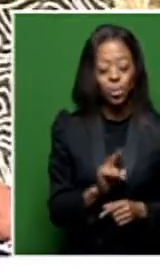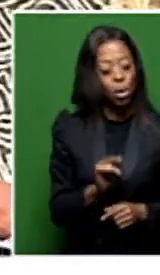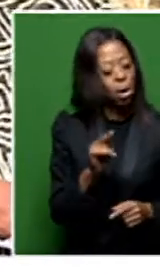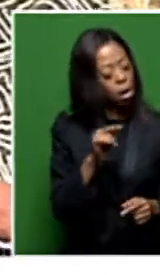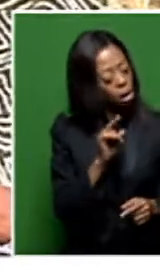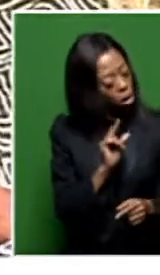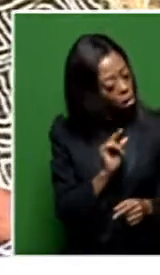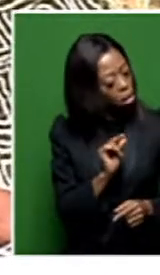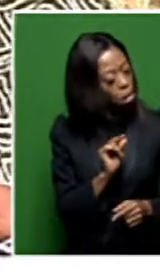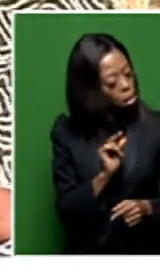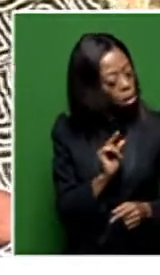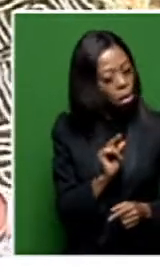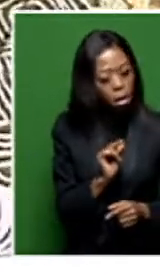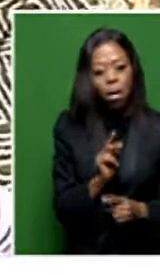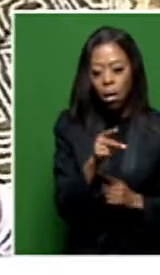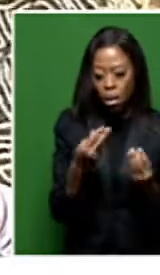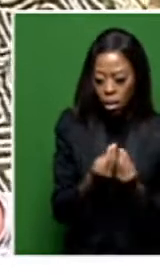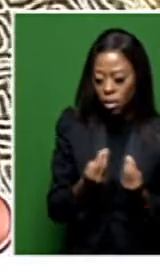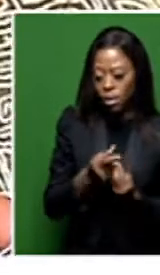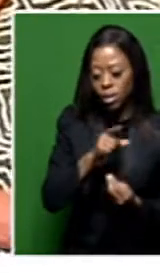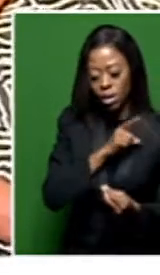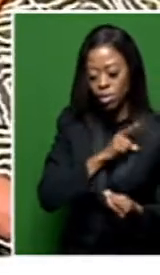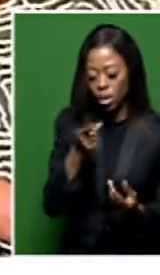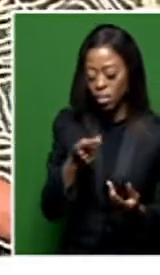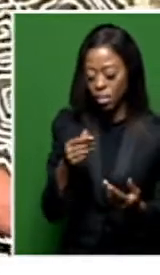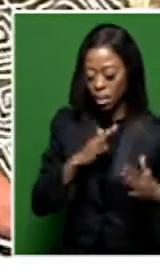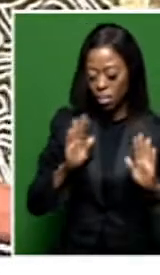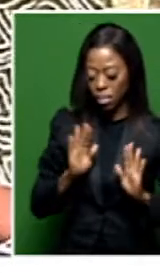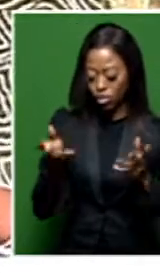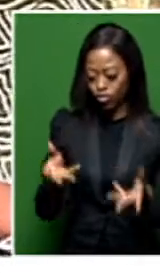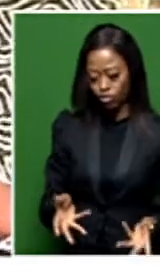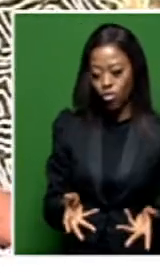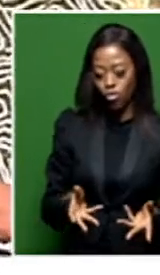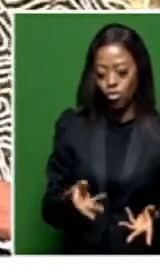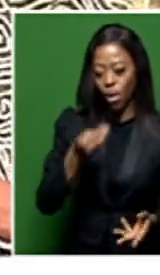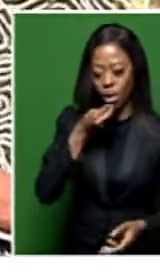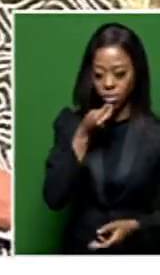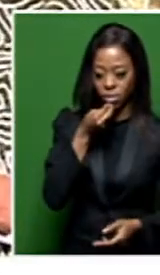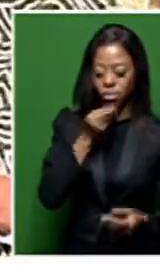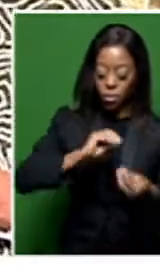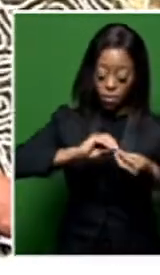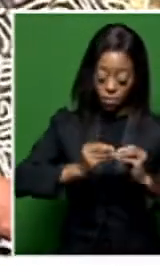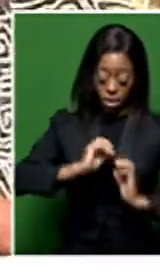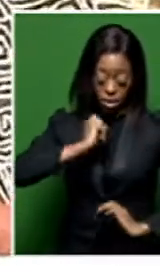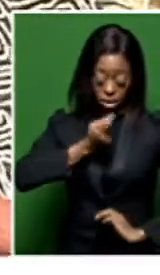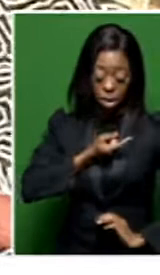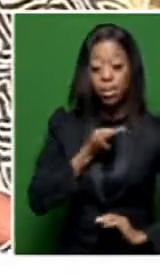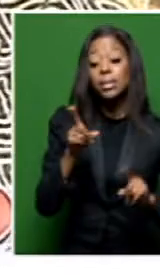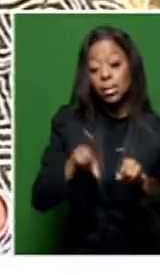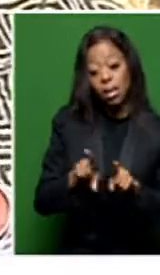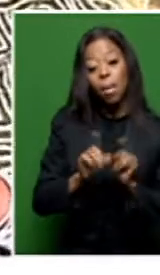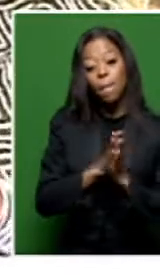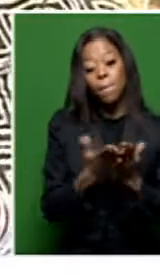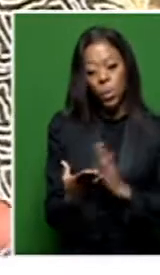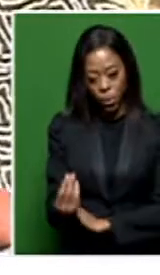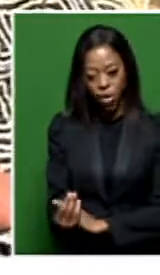of the other things that was triggering my reaction to food. So I started creating my own spice mixes. In the book, there's some spice